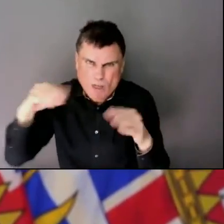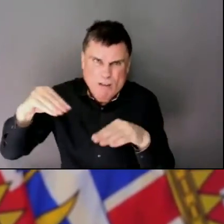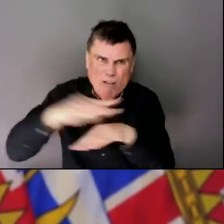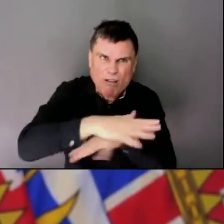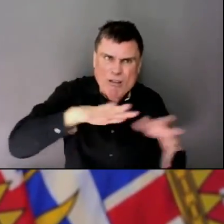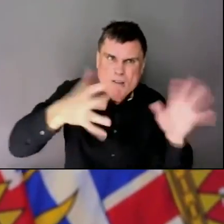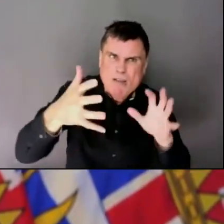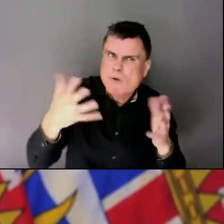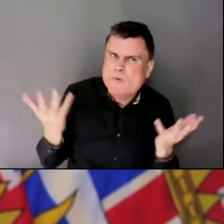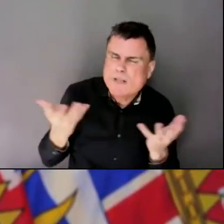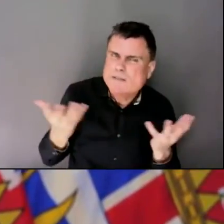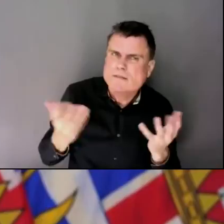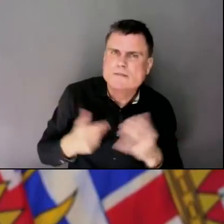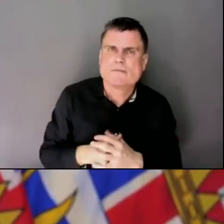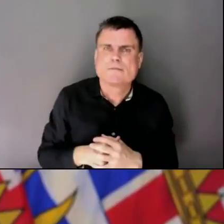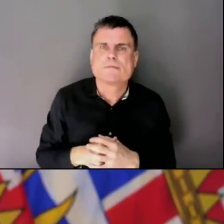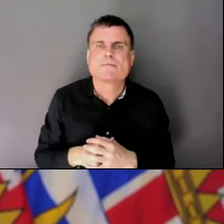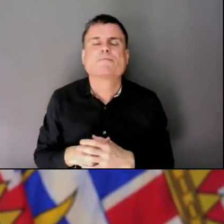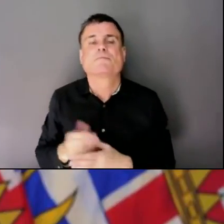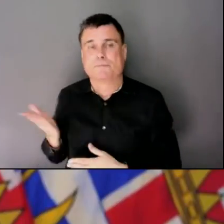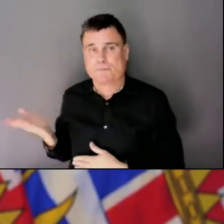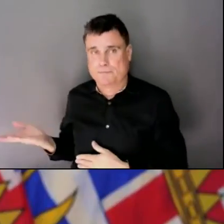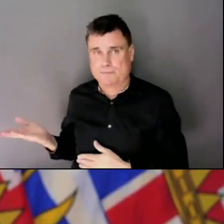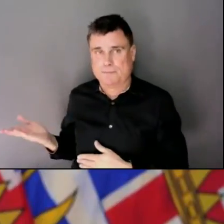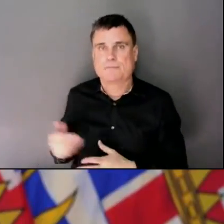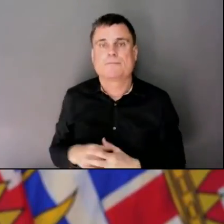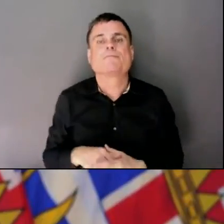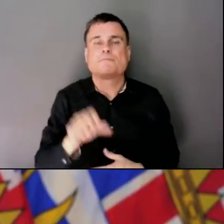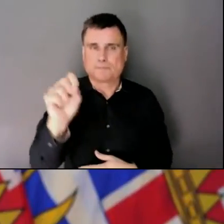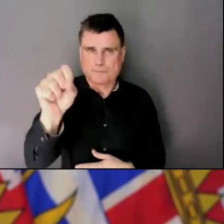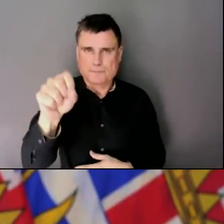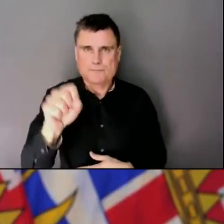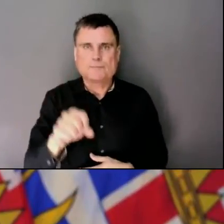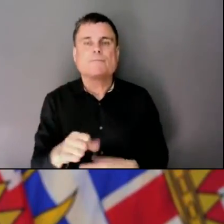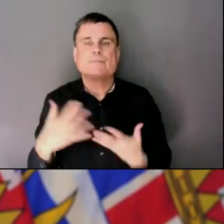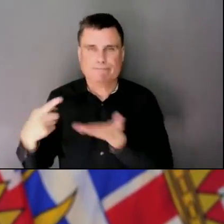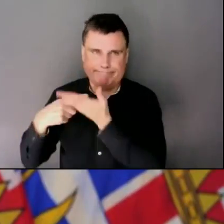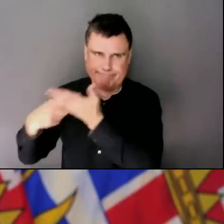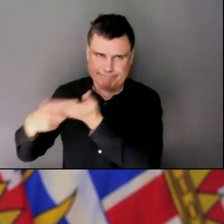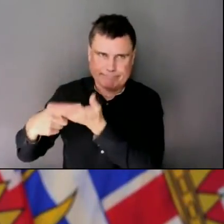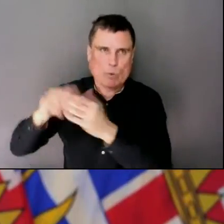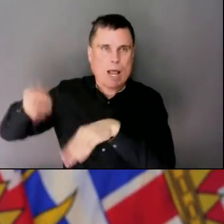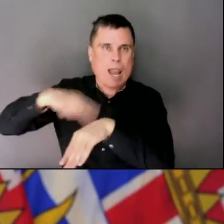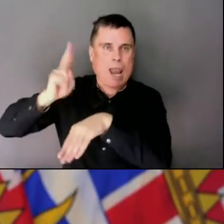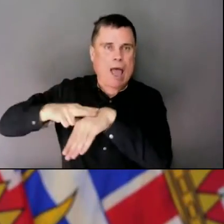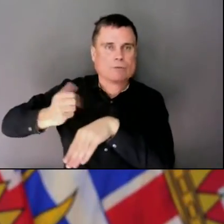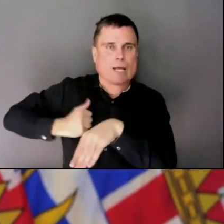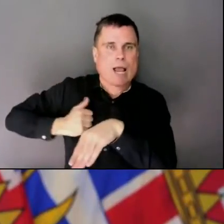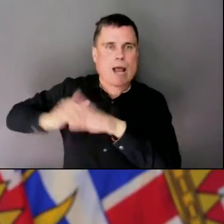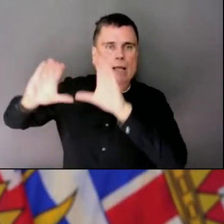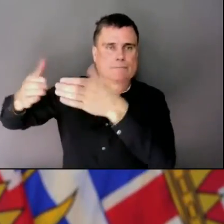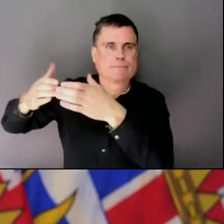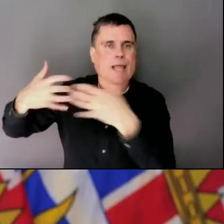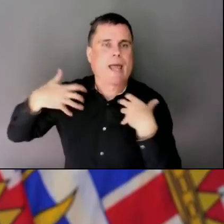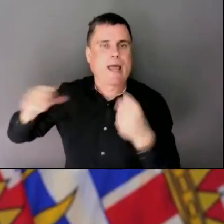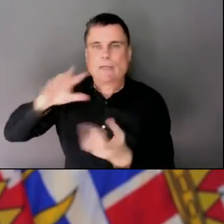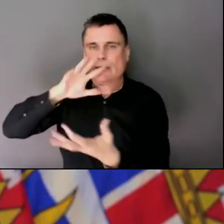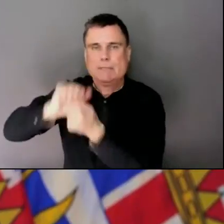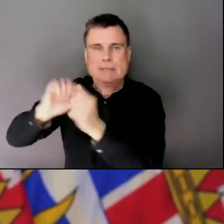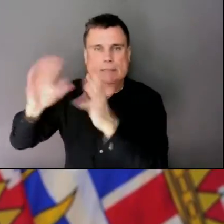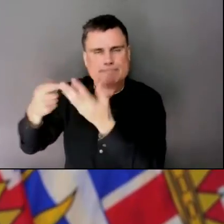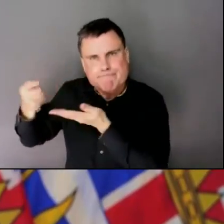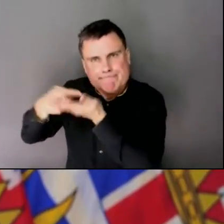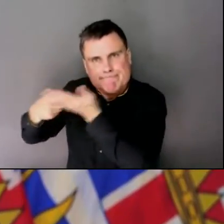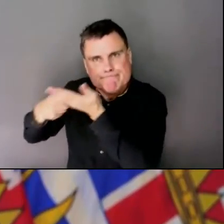Yes, this is something that we have been talking about with the National Advisory Committee on Immunization for a number of weeks, and of